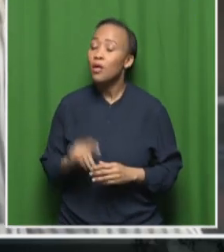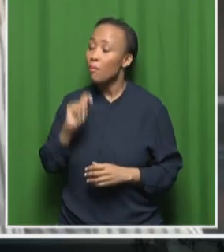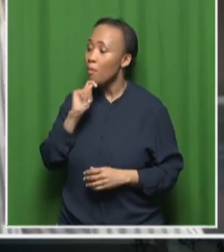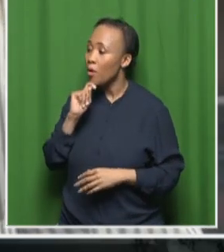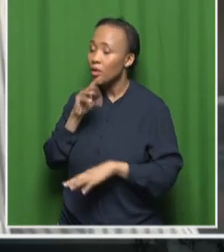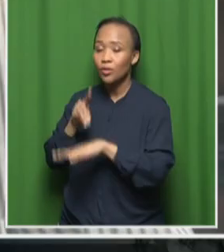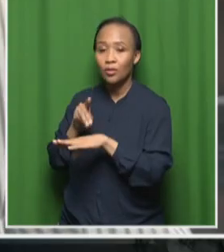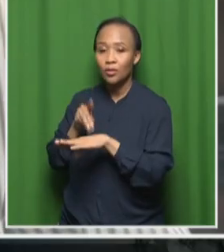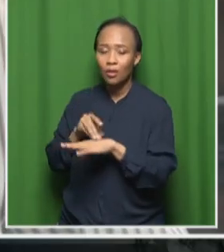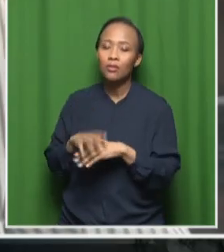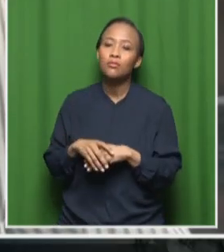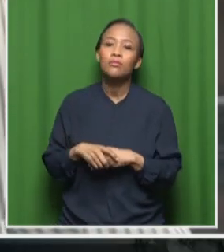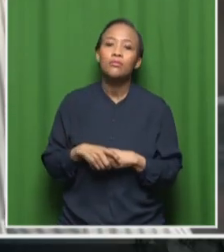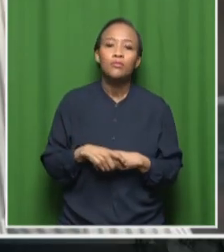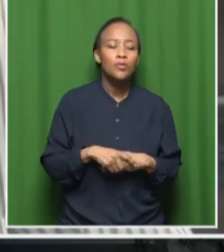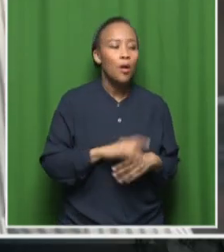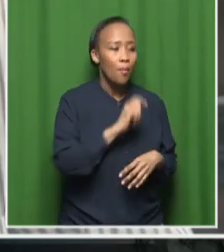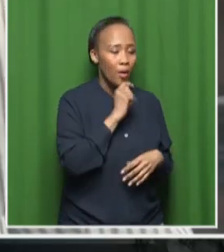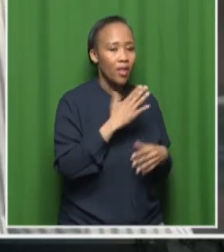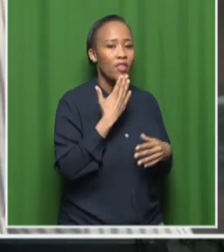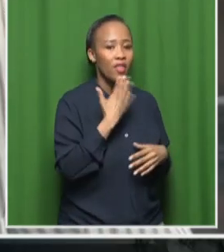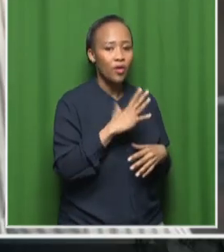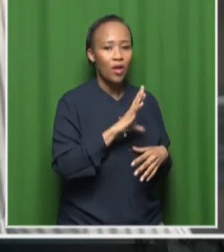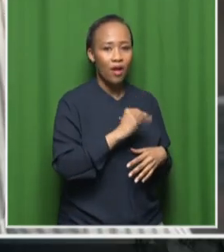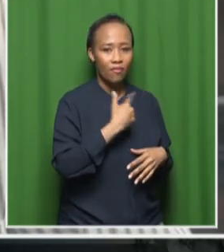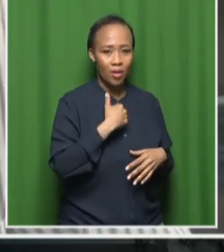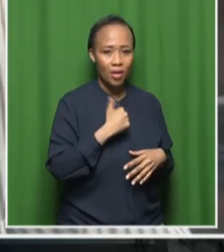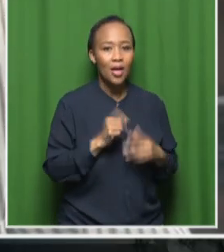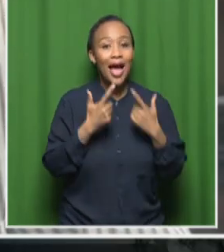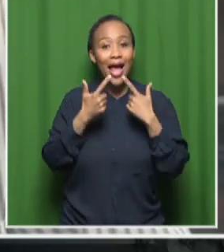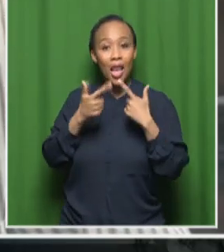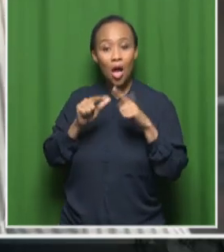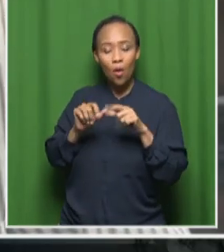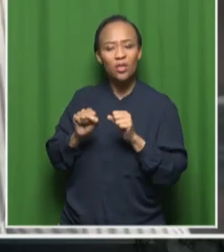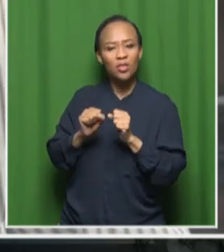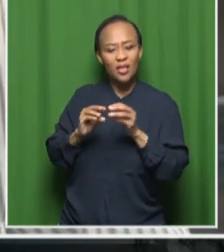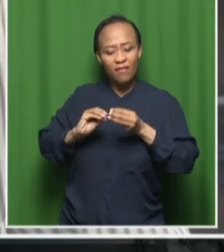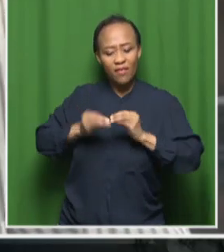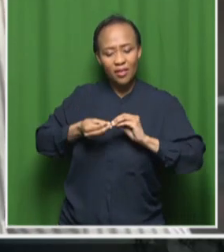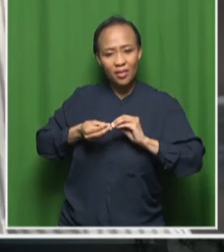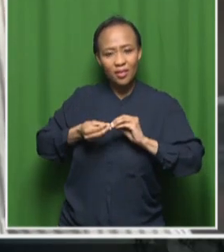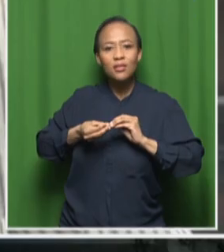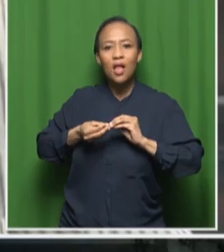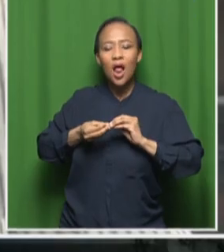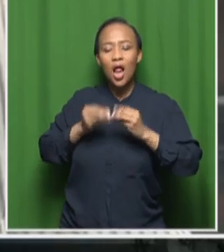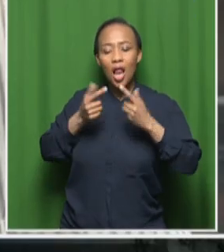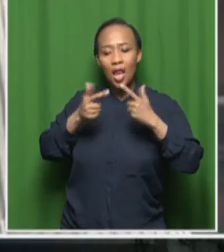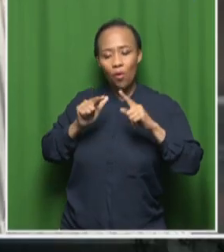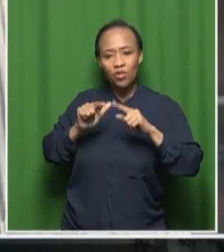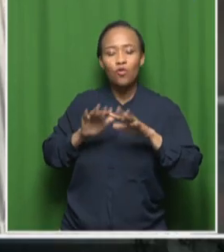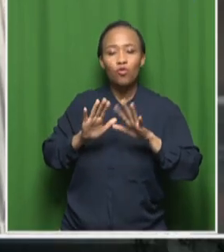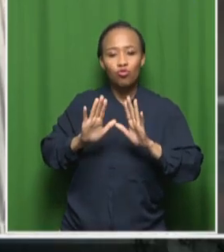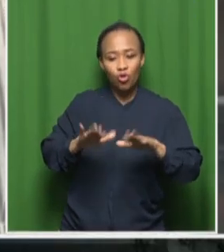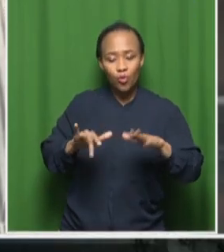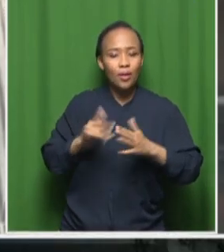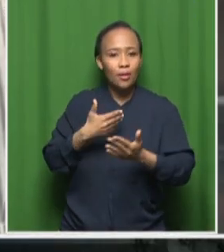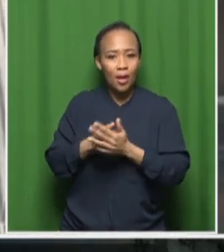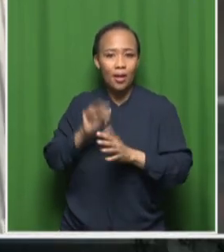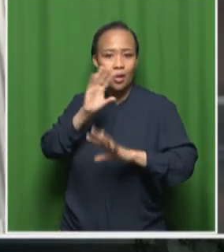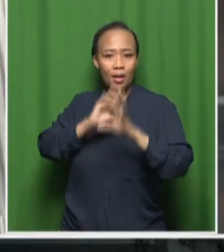all, Dr. Rosen, what role does language play in shaping a student's ability to learn, especially in a multilingual society like South Africa?